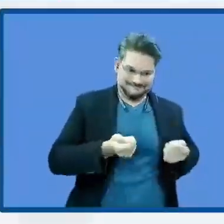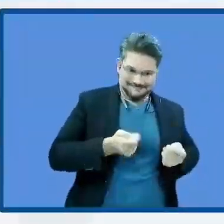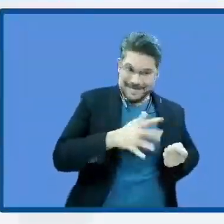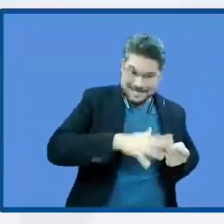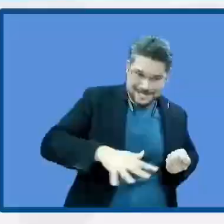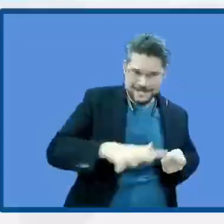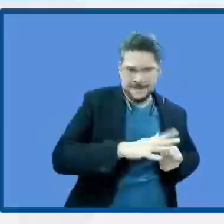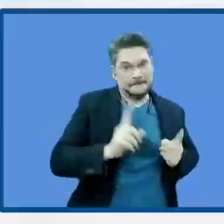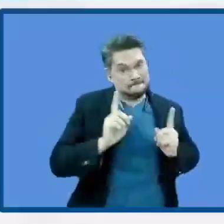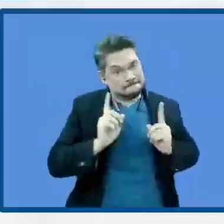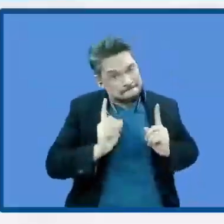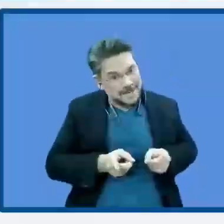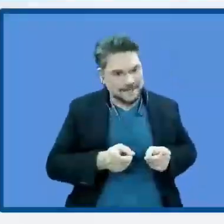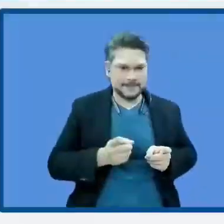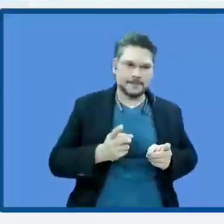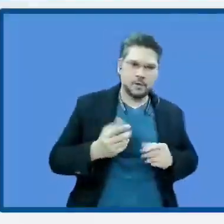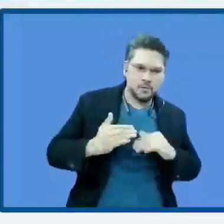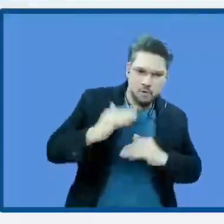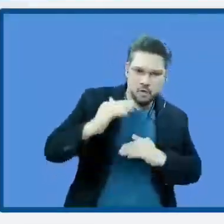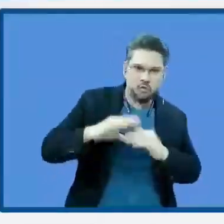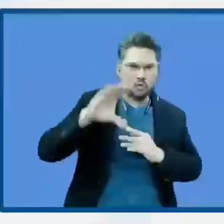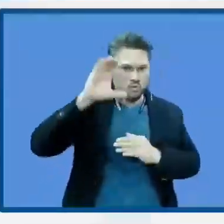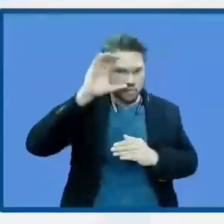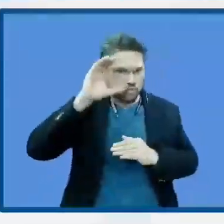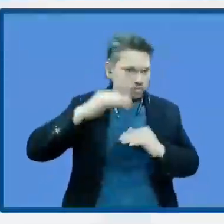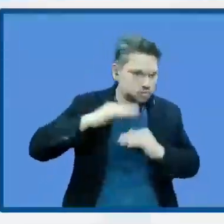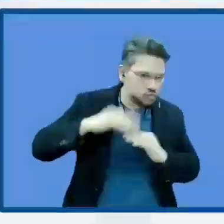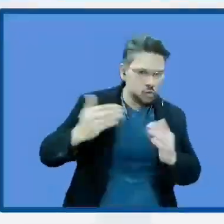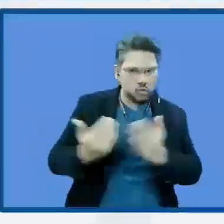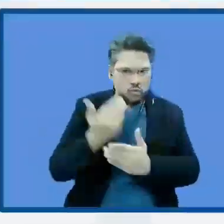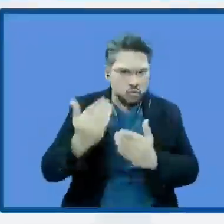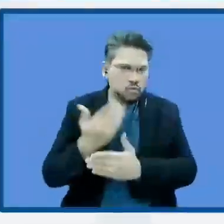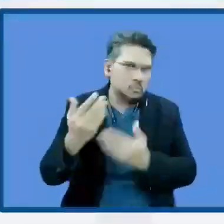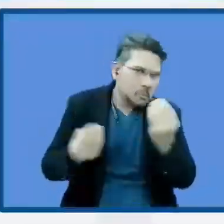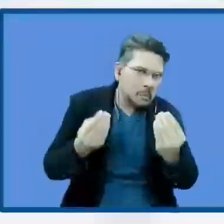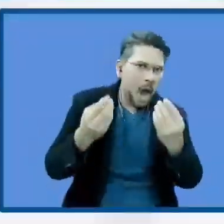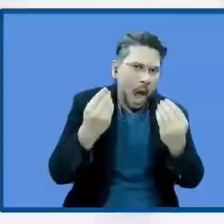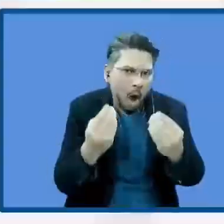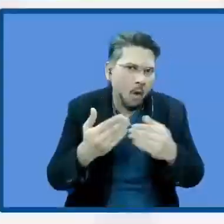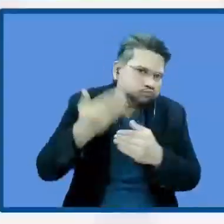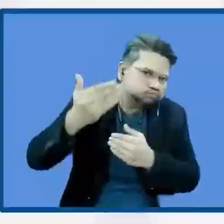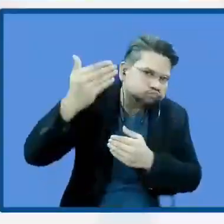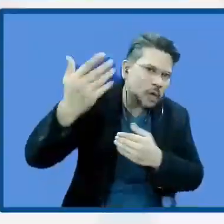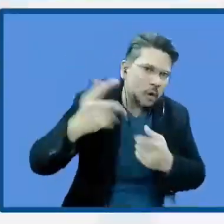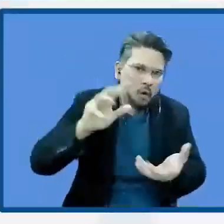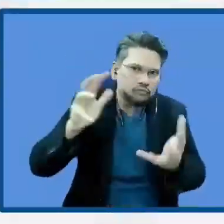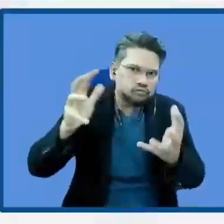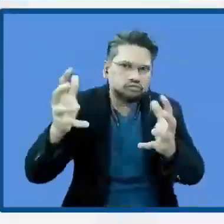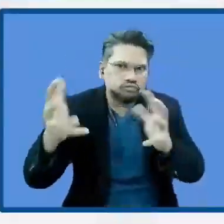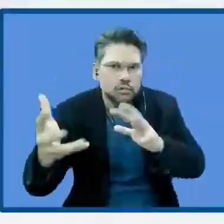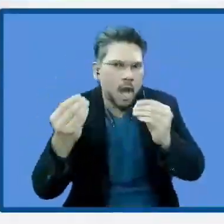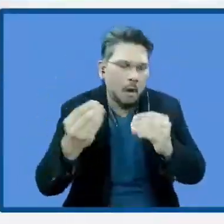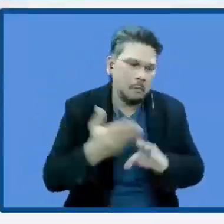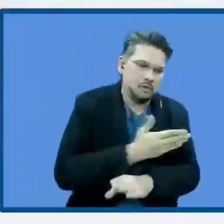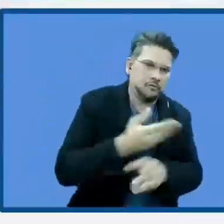be updated on new scenarios in the future with new conditions. I'm going